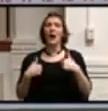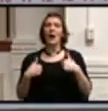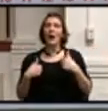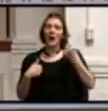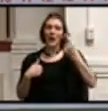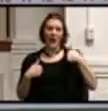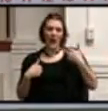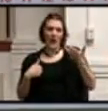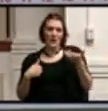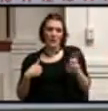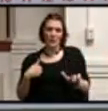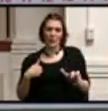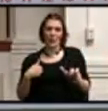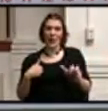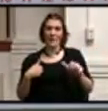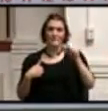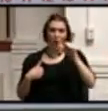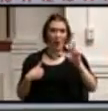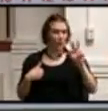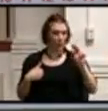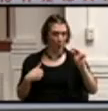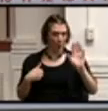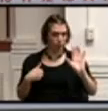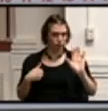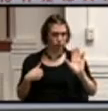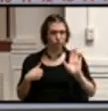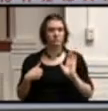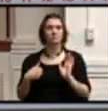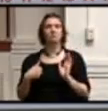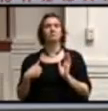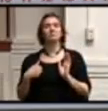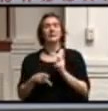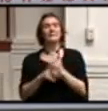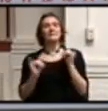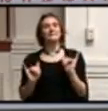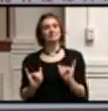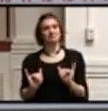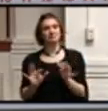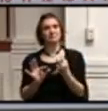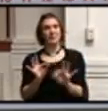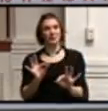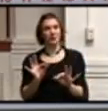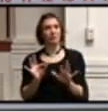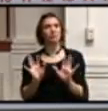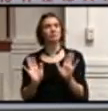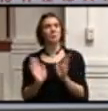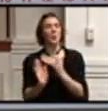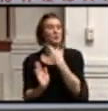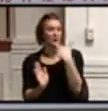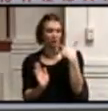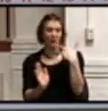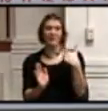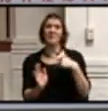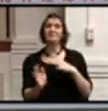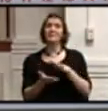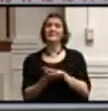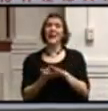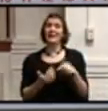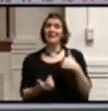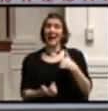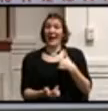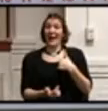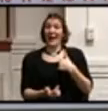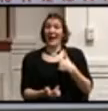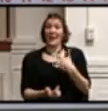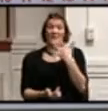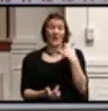be a bar, you know, and I just think that it's nice. I like, if